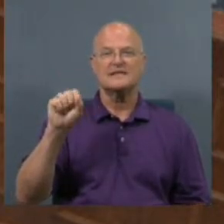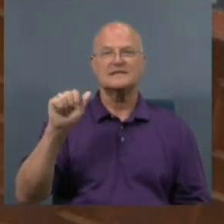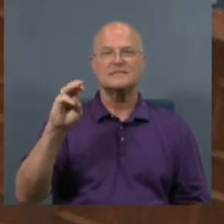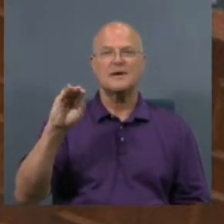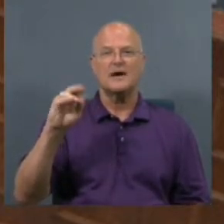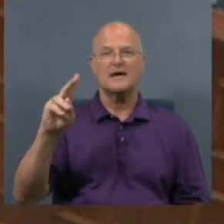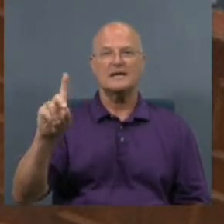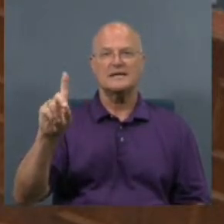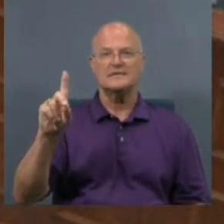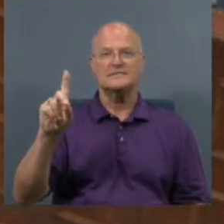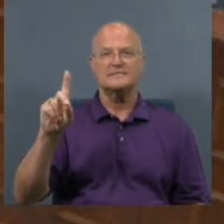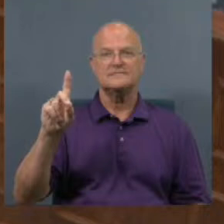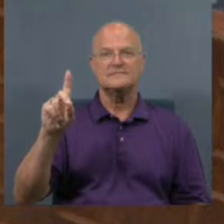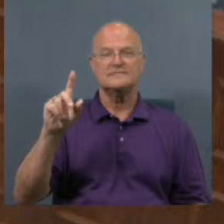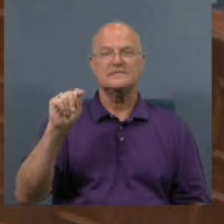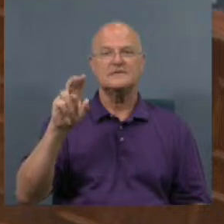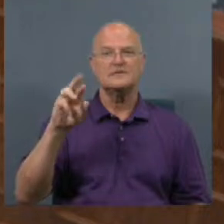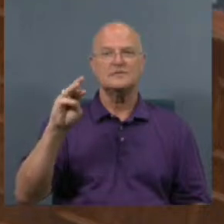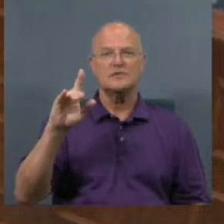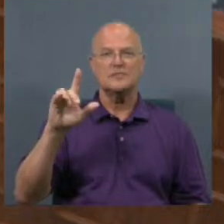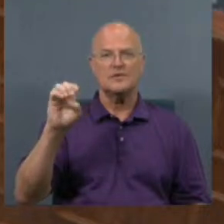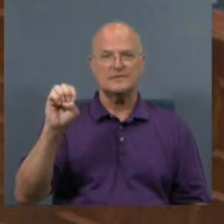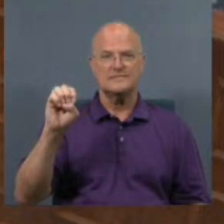Samad? Trimble?